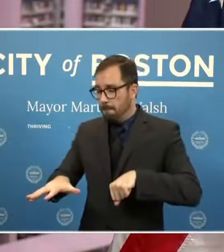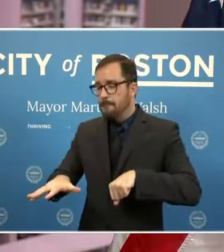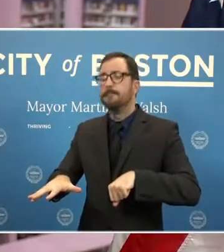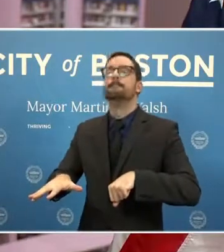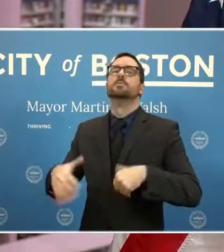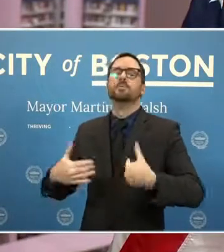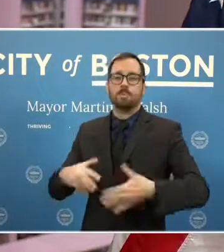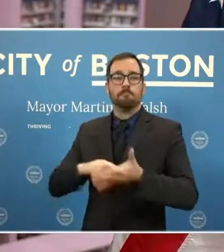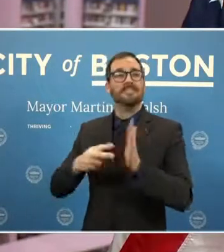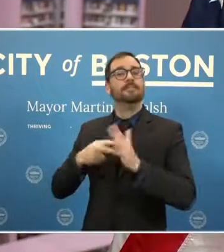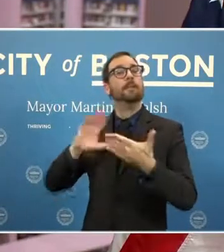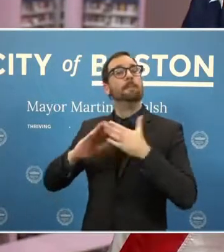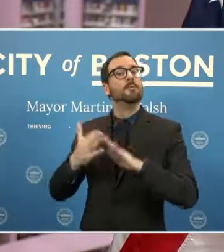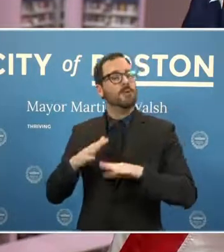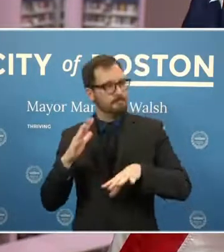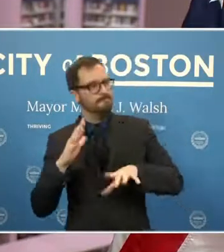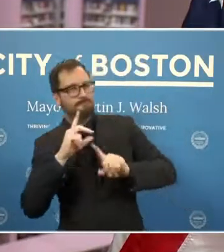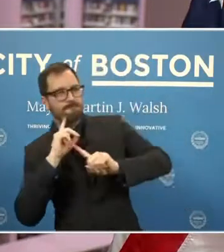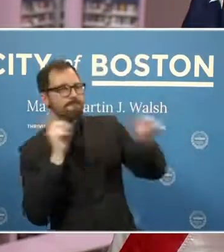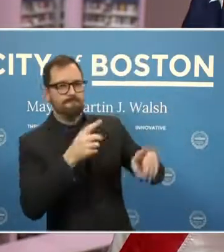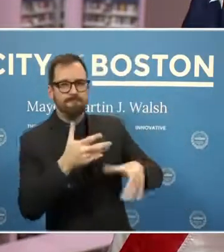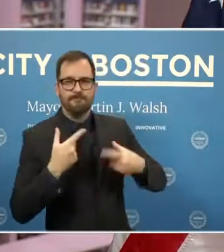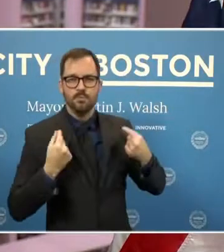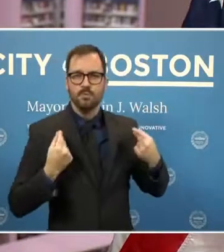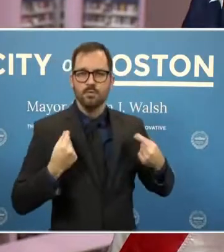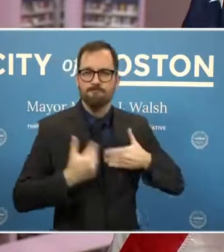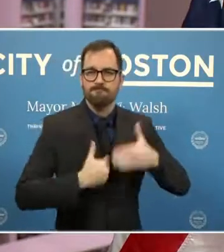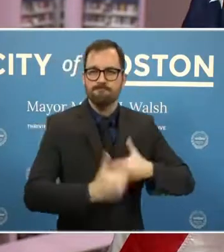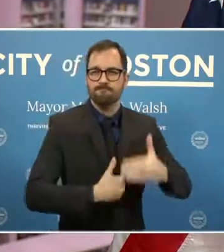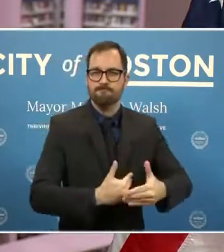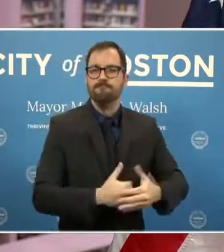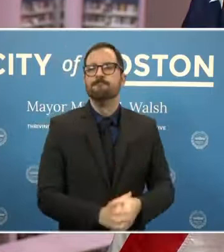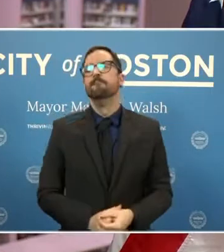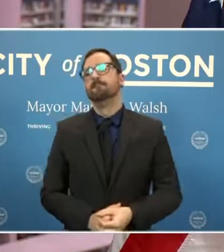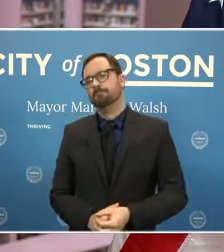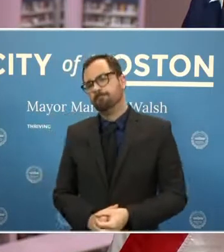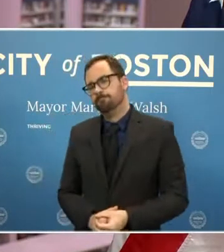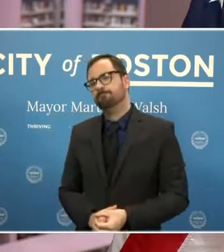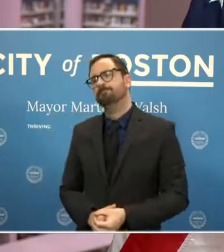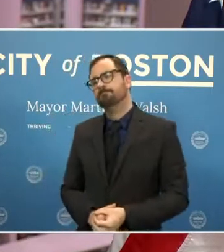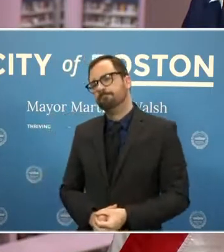moral obligation, and it's our greatest opportunity for growth.